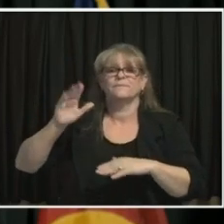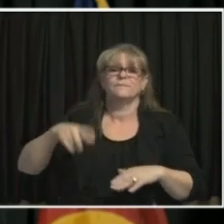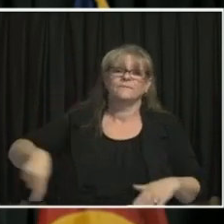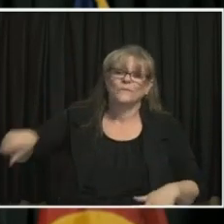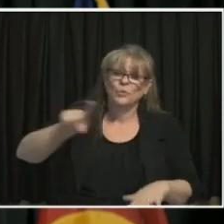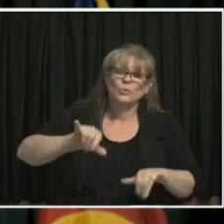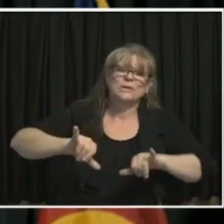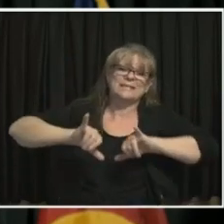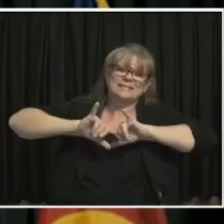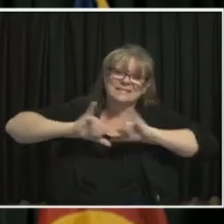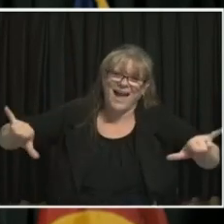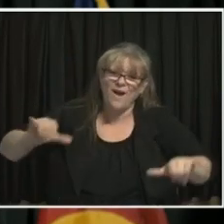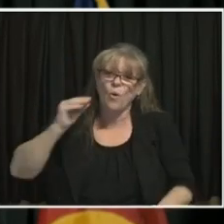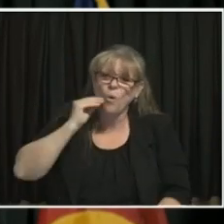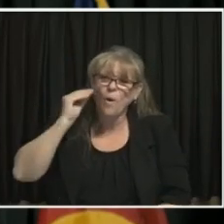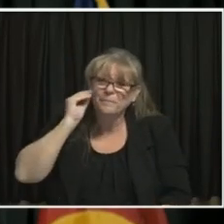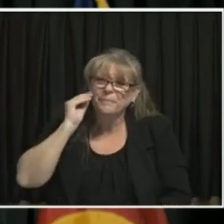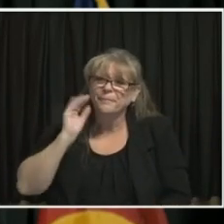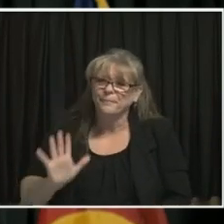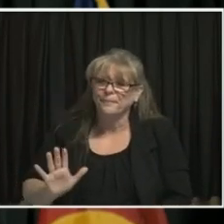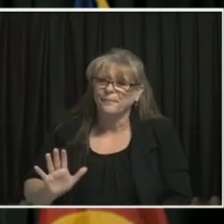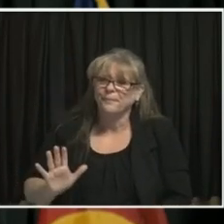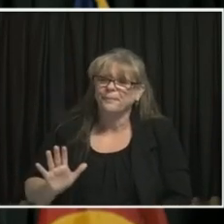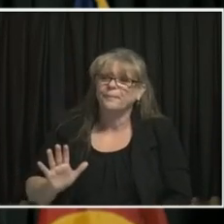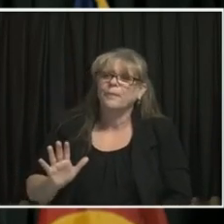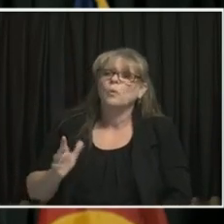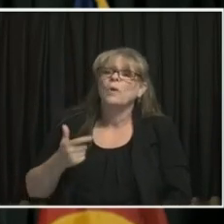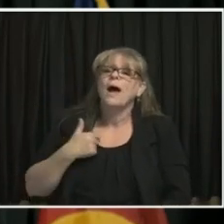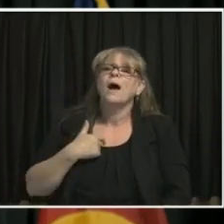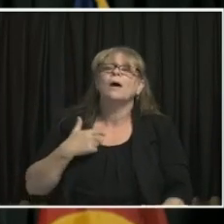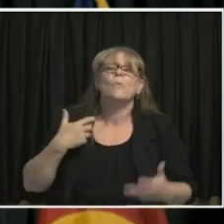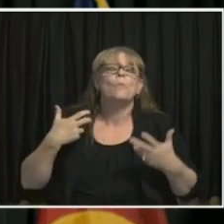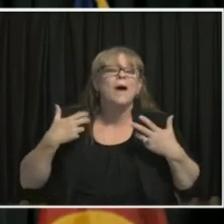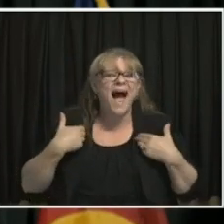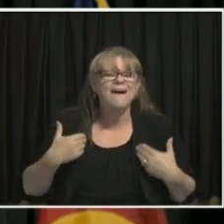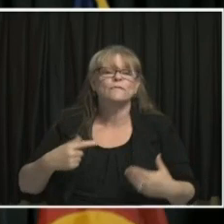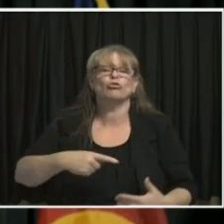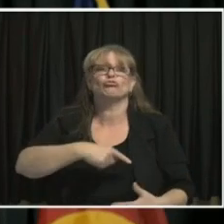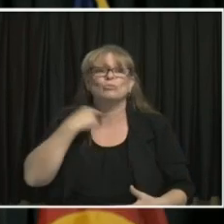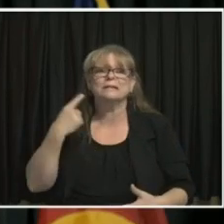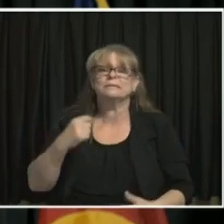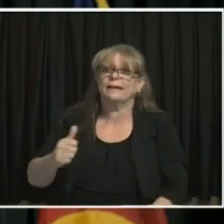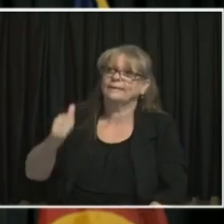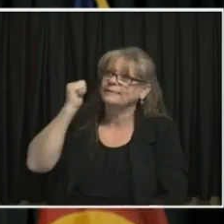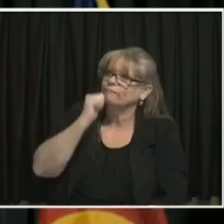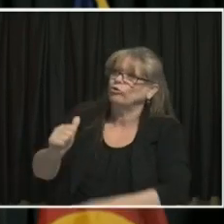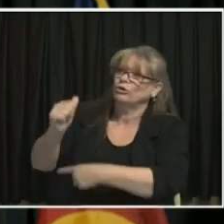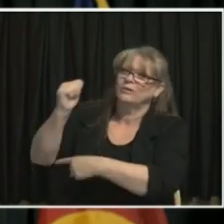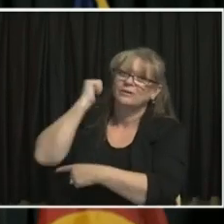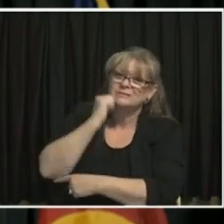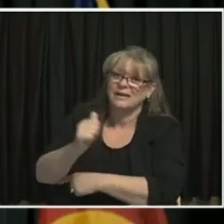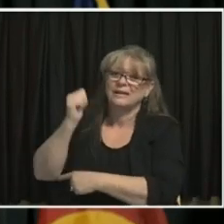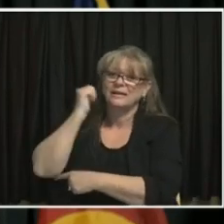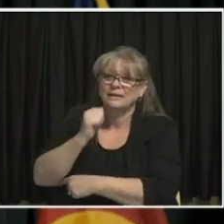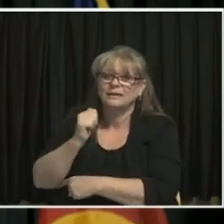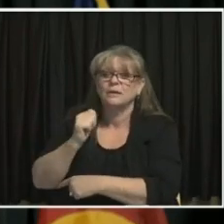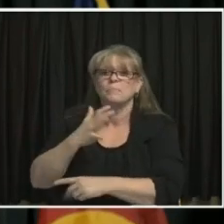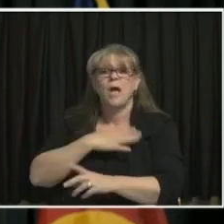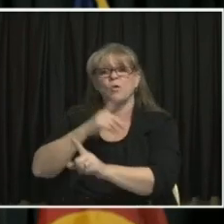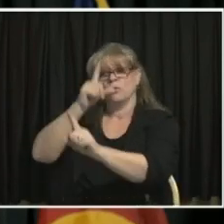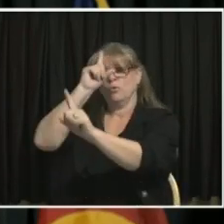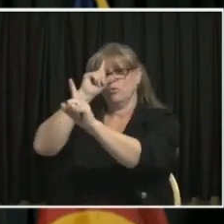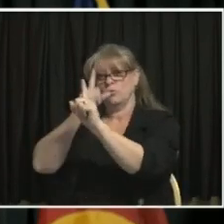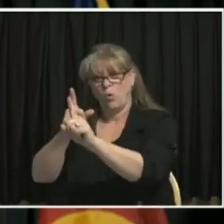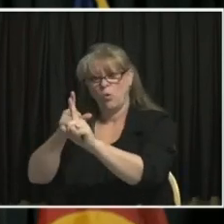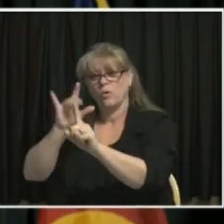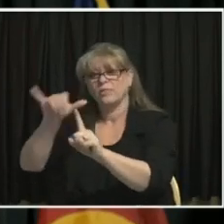do. But we take risks in everyday life, and our goal is to create the environment with masks and distancing to do things in